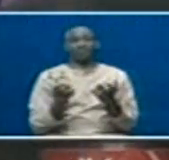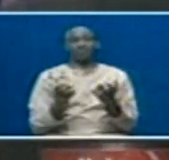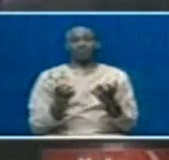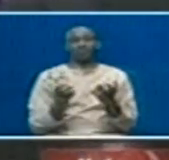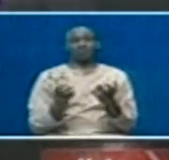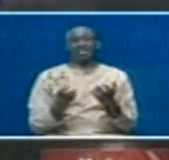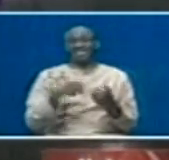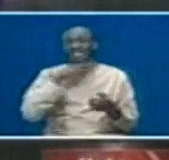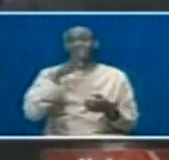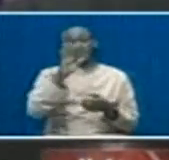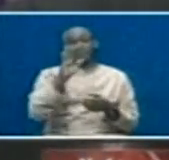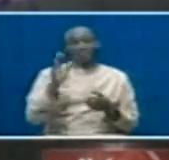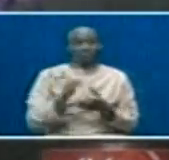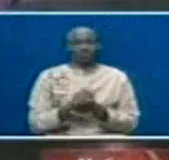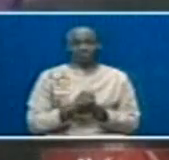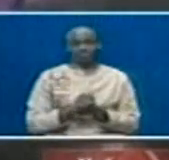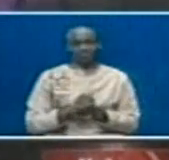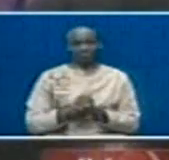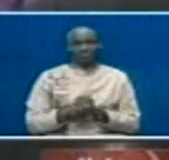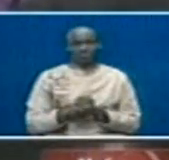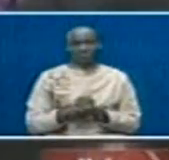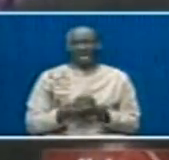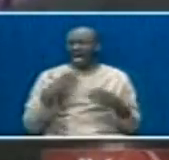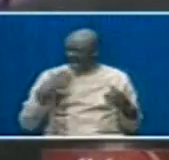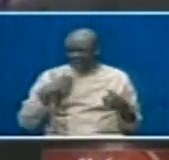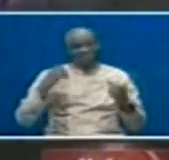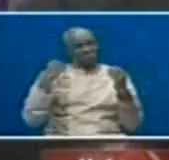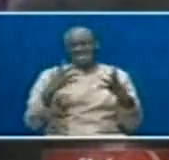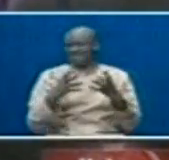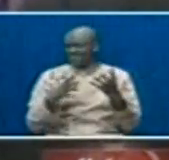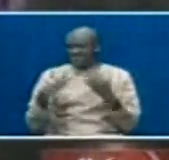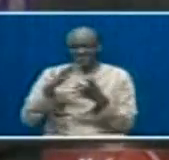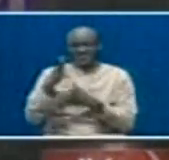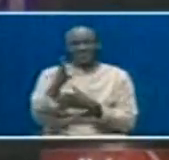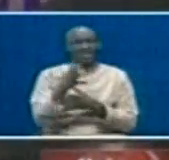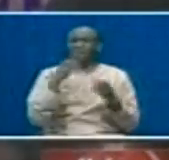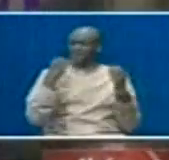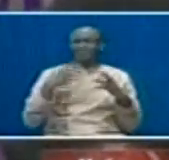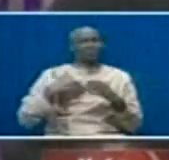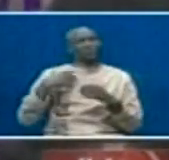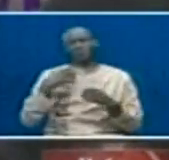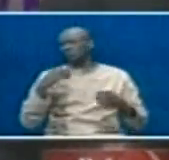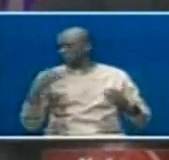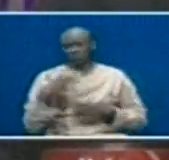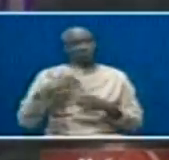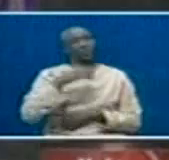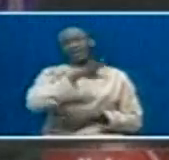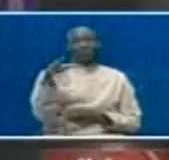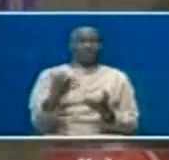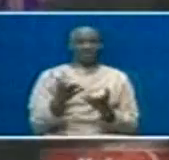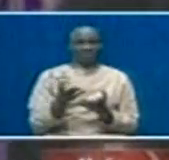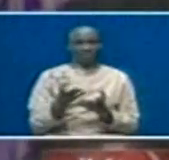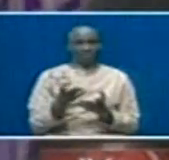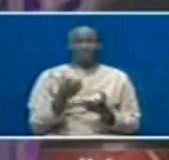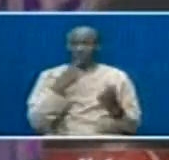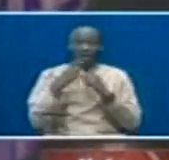his death is brings out ripples in everywhere. Forget Kibokoni alone. Mm. I mean, I'm